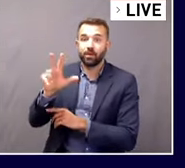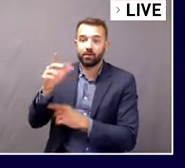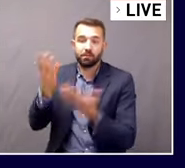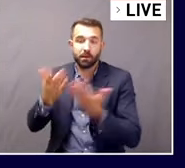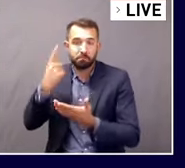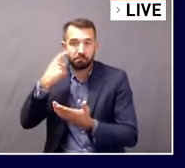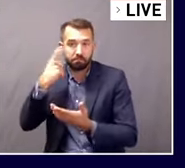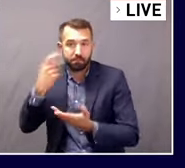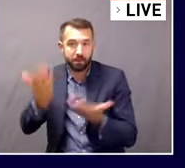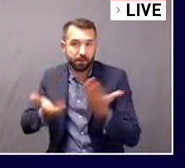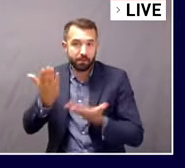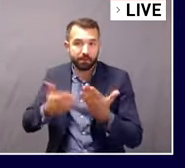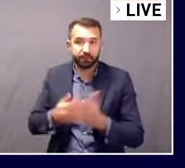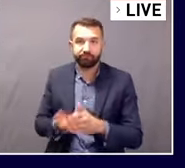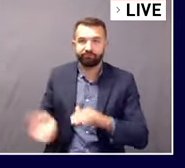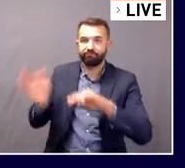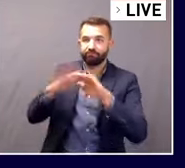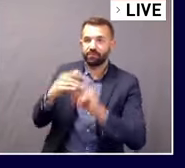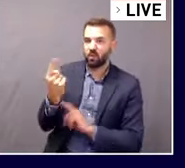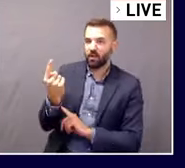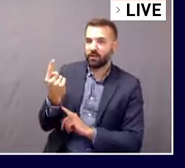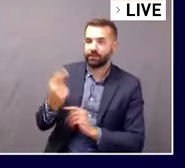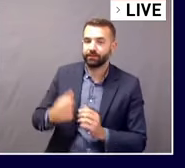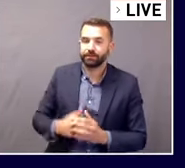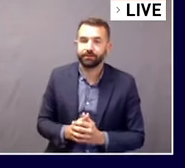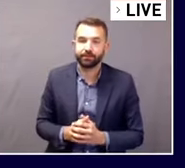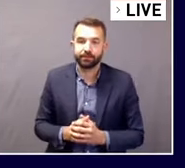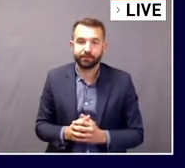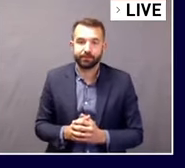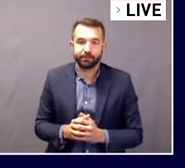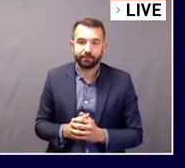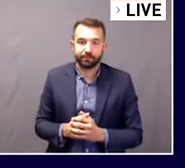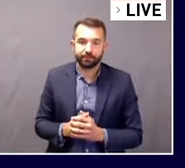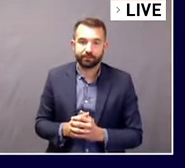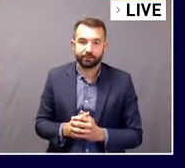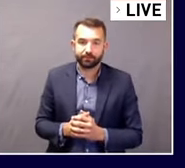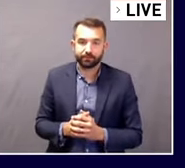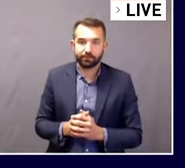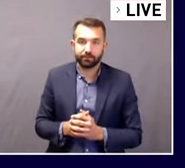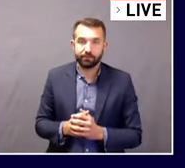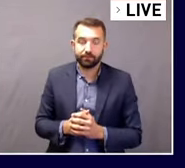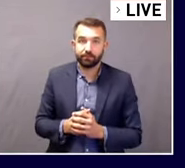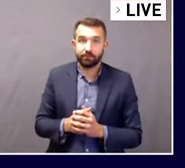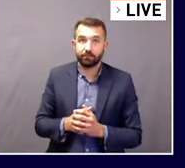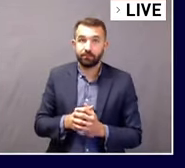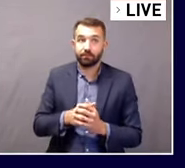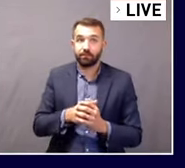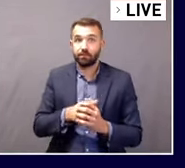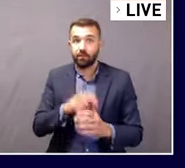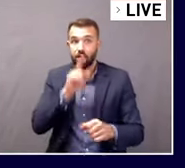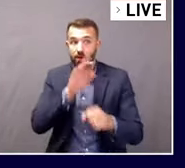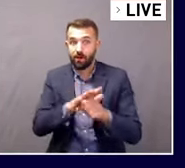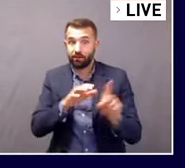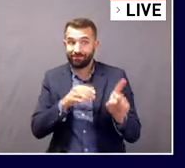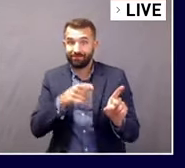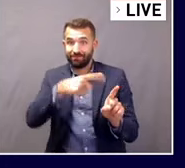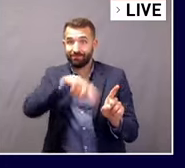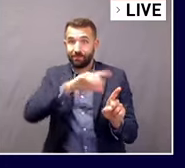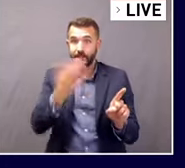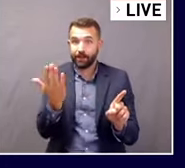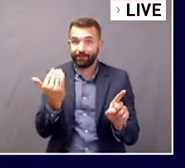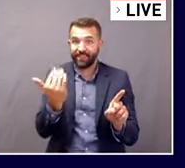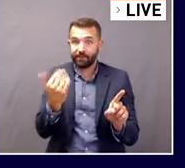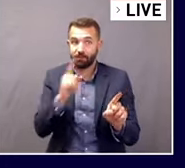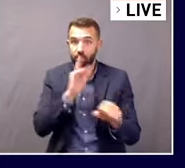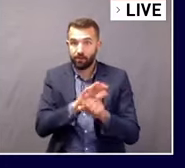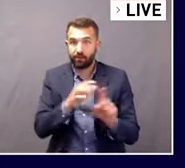yesterday. Of those new confirmed cases, half of today's new confirmed cases